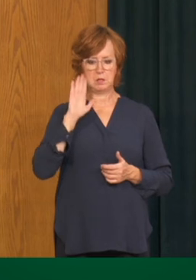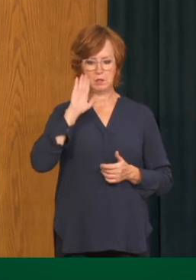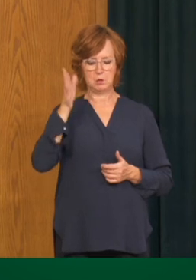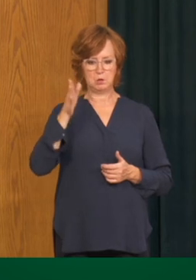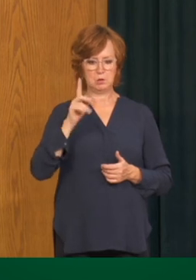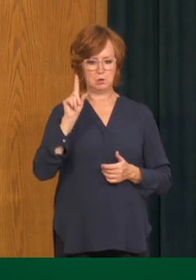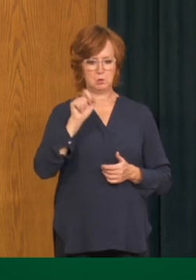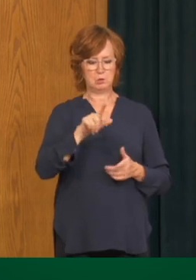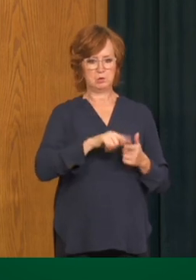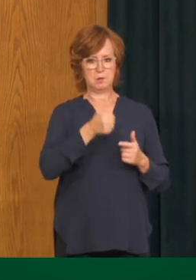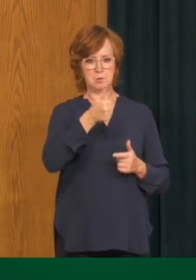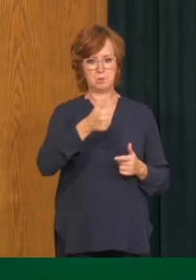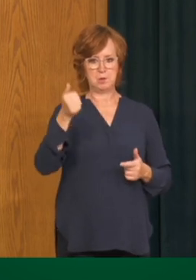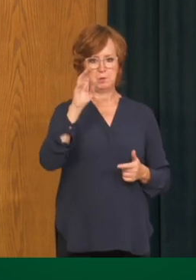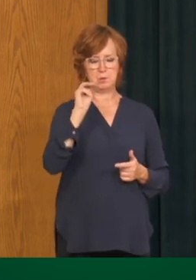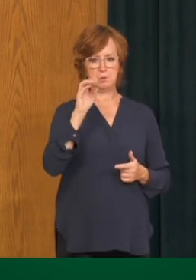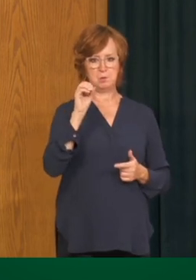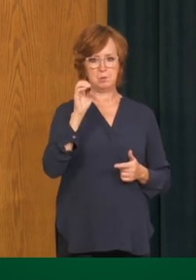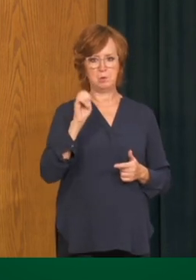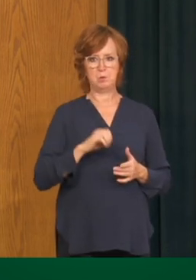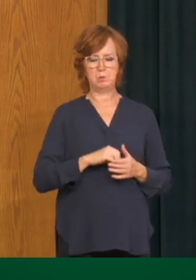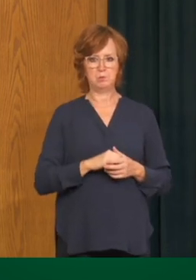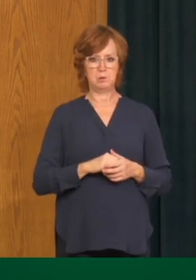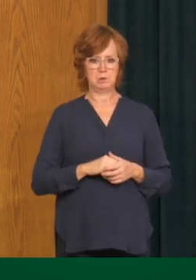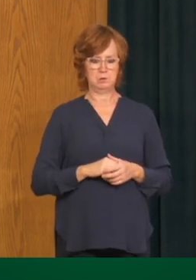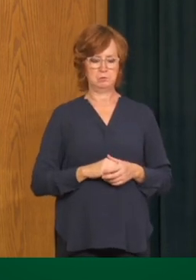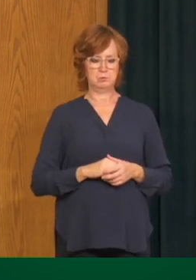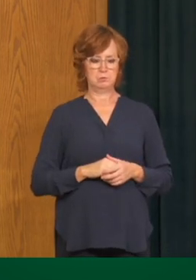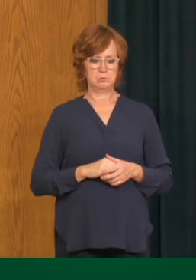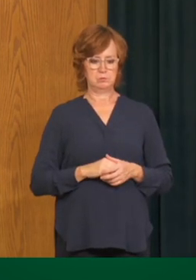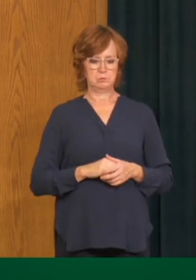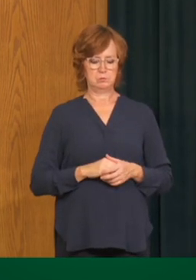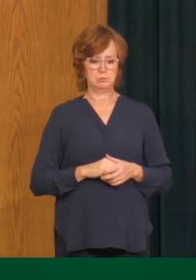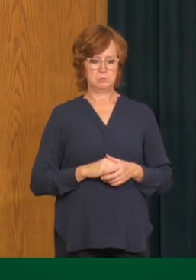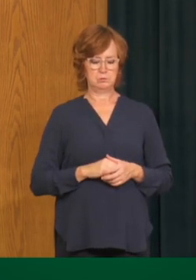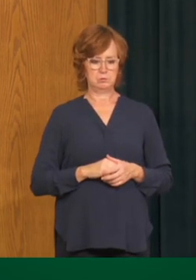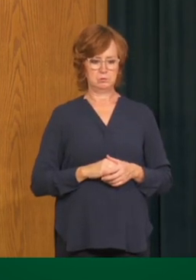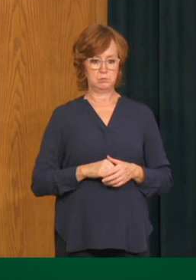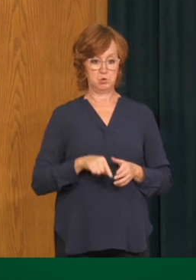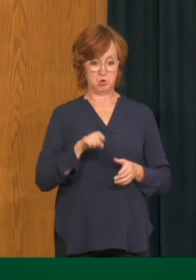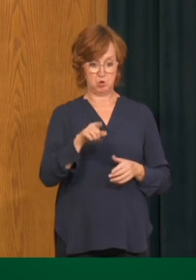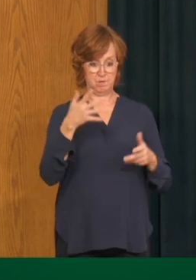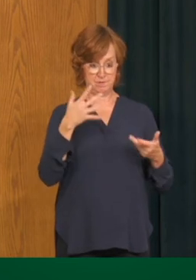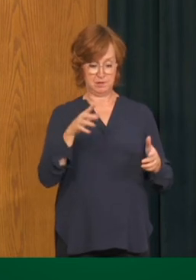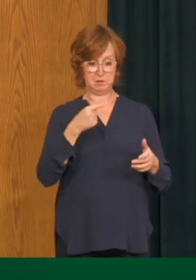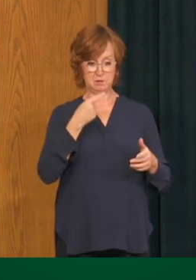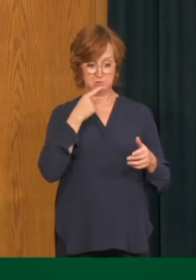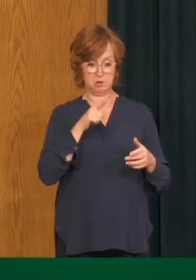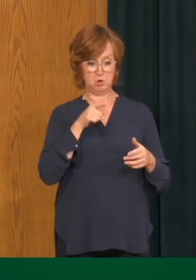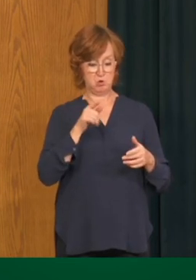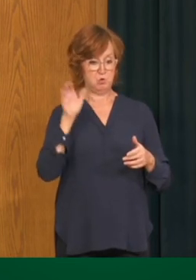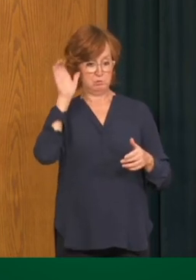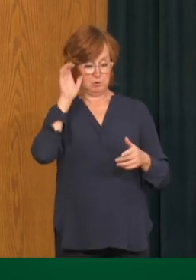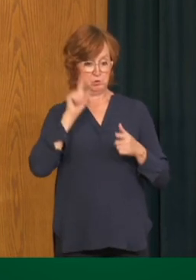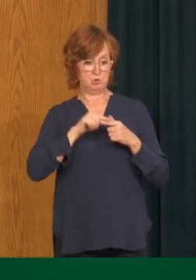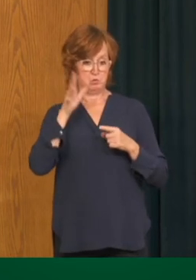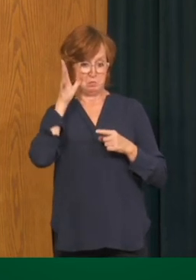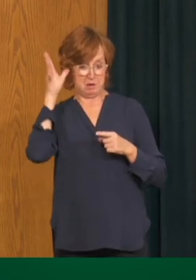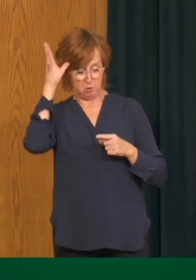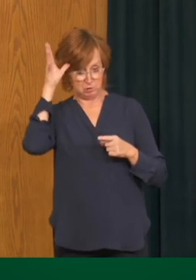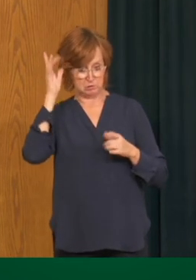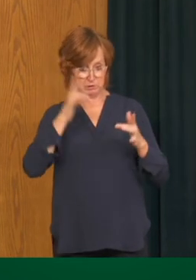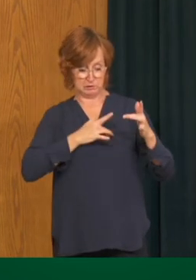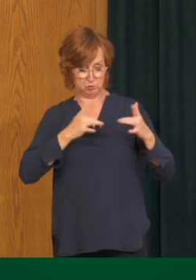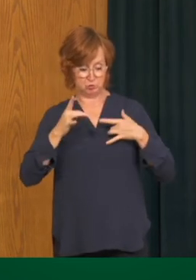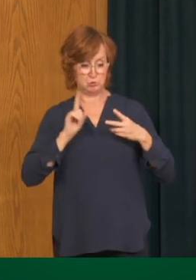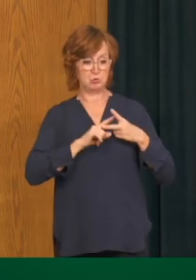Hi, my question is for the Premier. You've said that you have listened to the concerns of parents and school divisions, but why is the